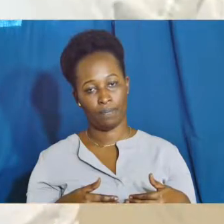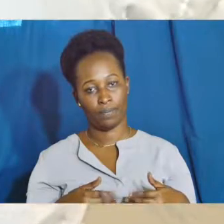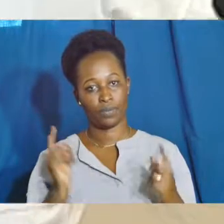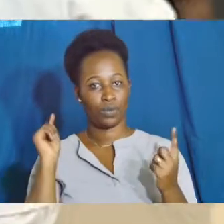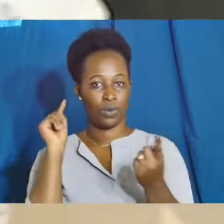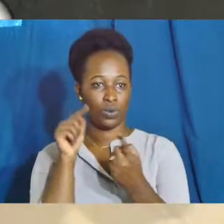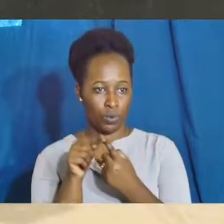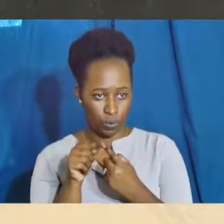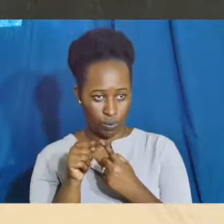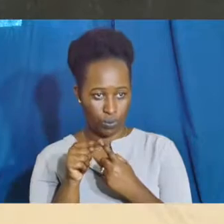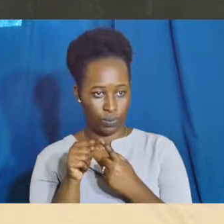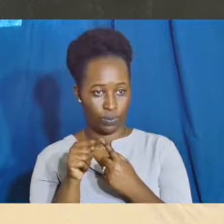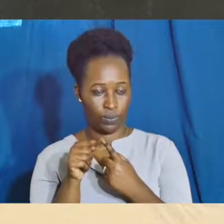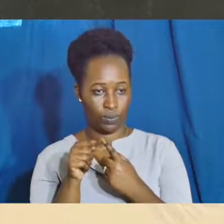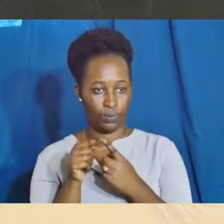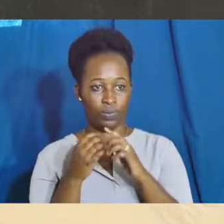to